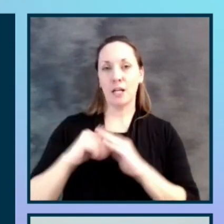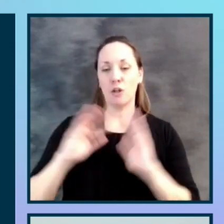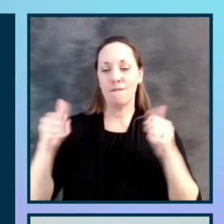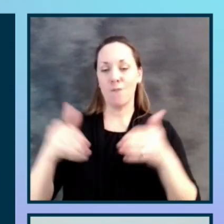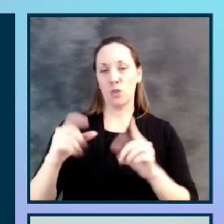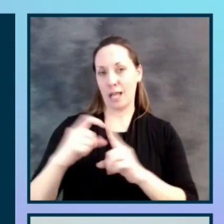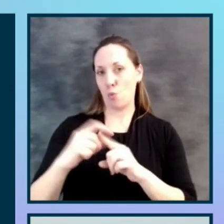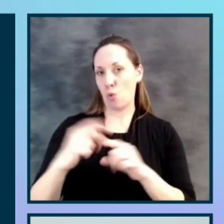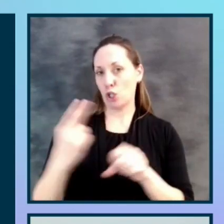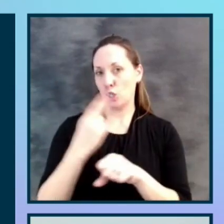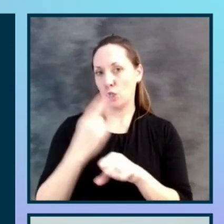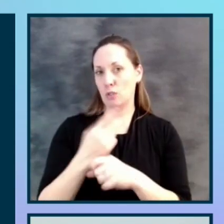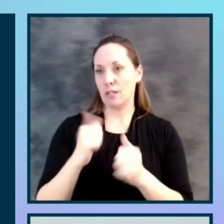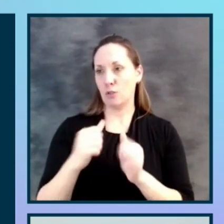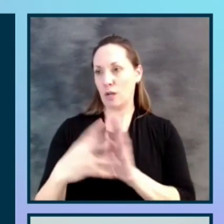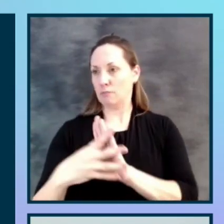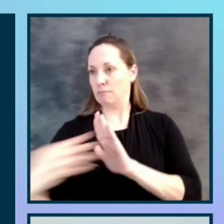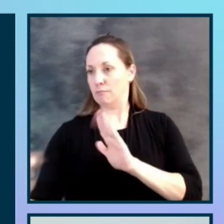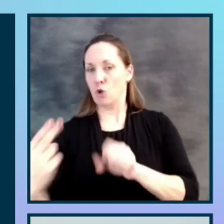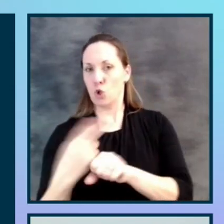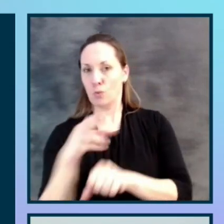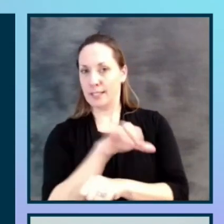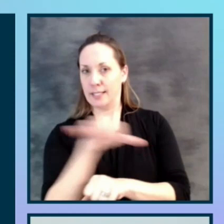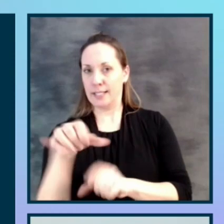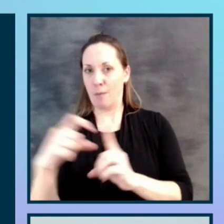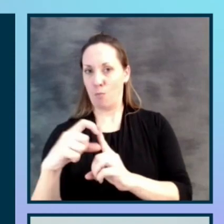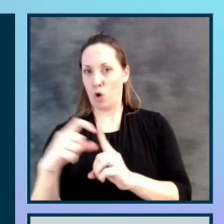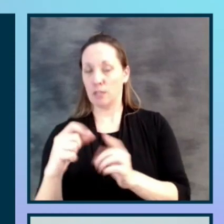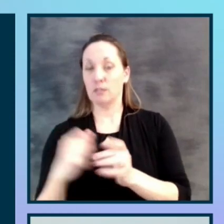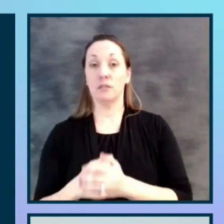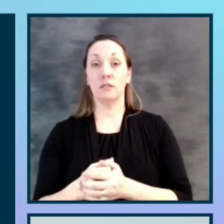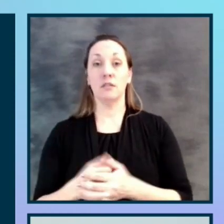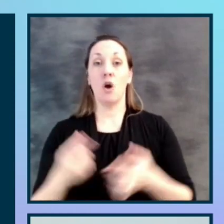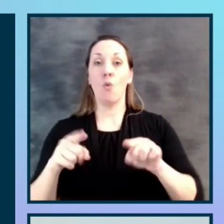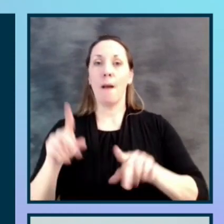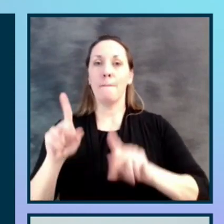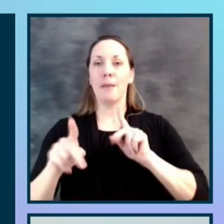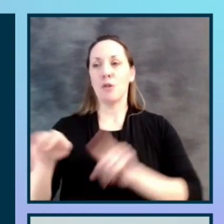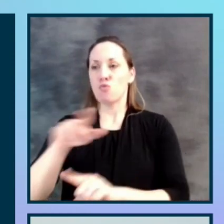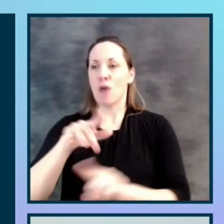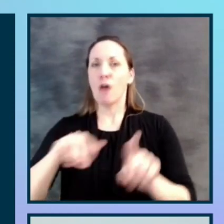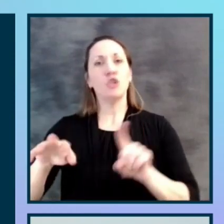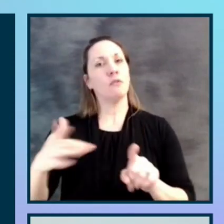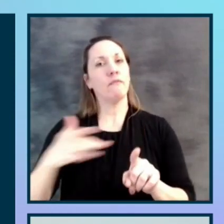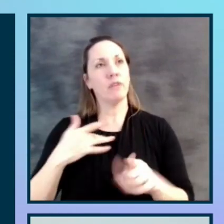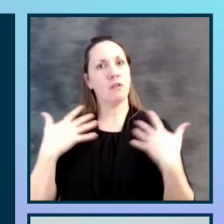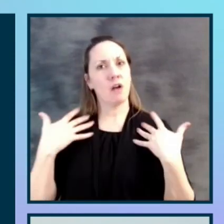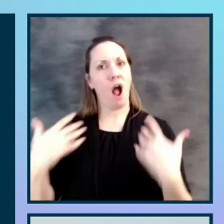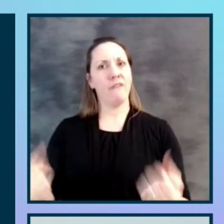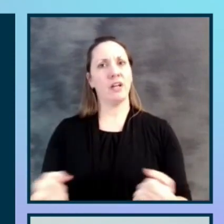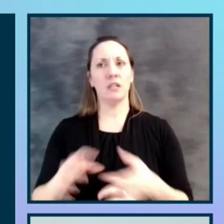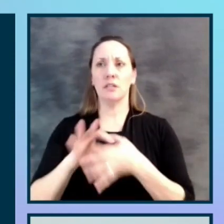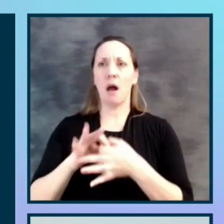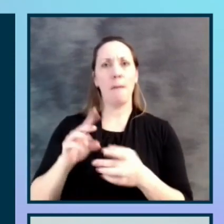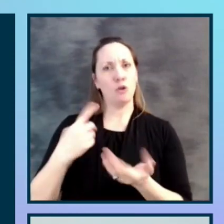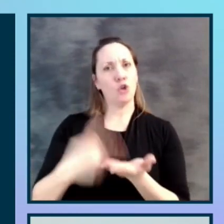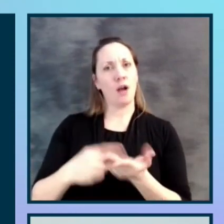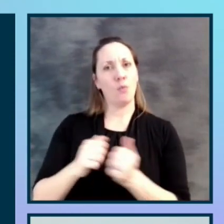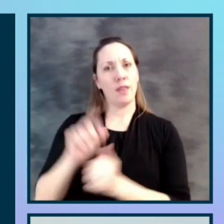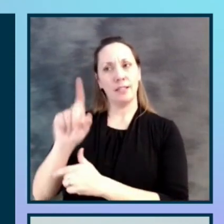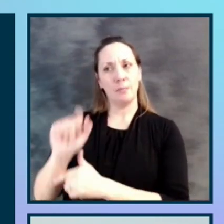and try to use the same words. When people around you feel confident discussing disability, it opens up an